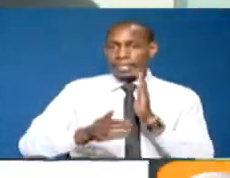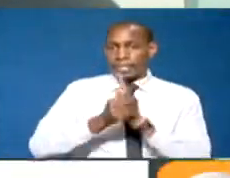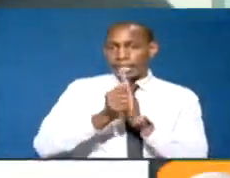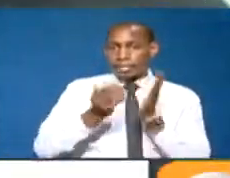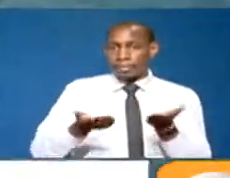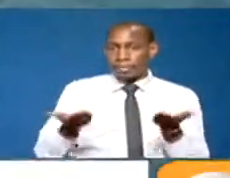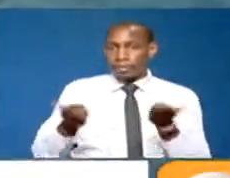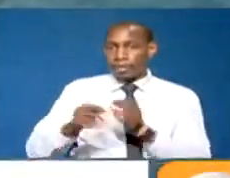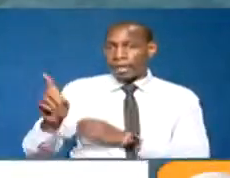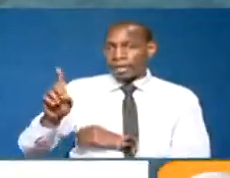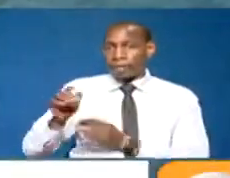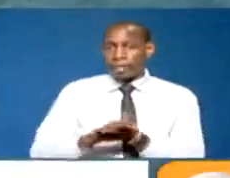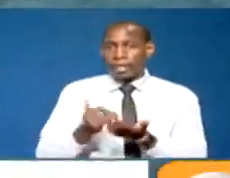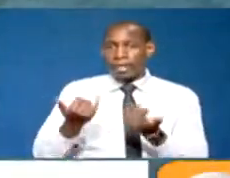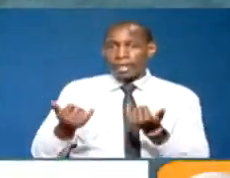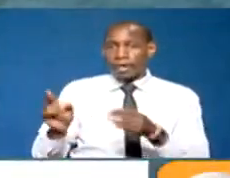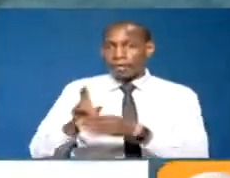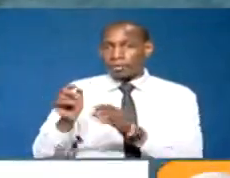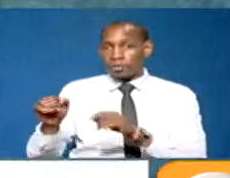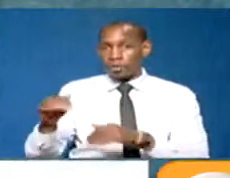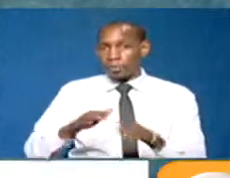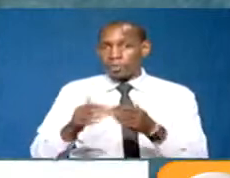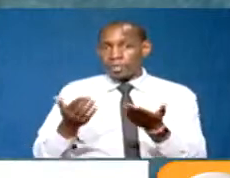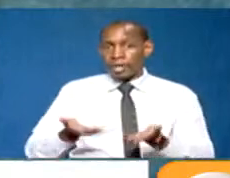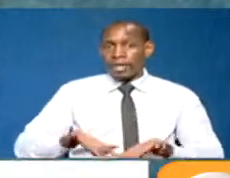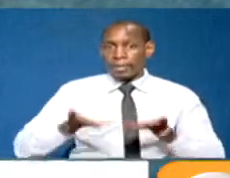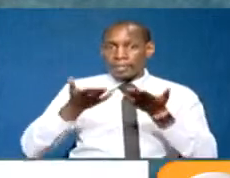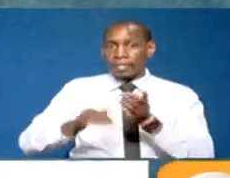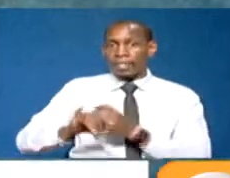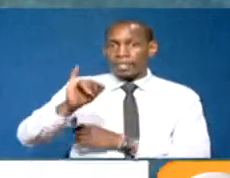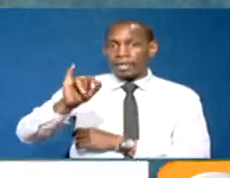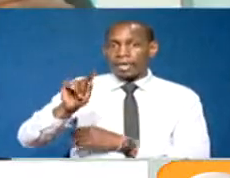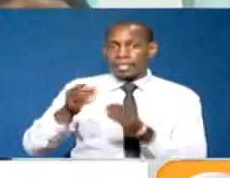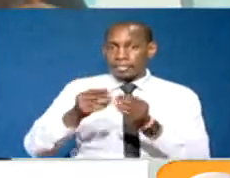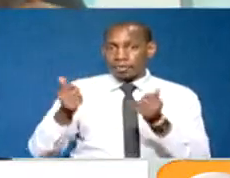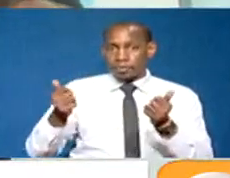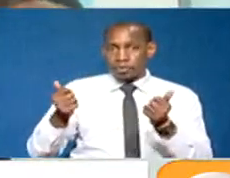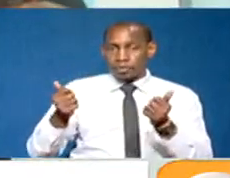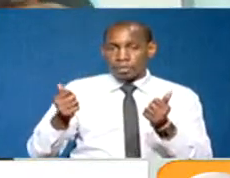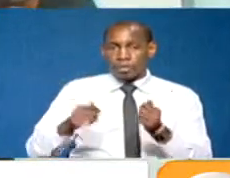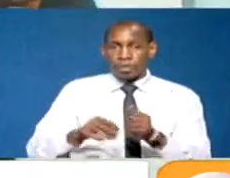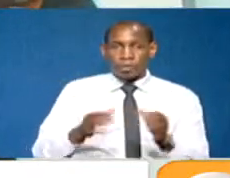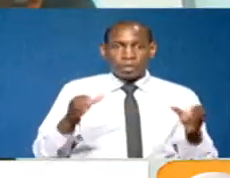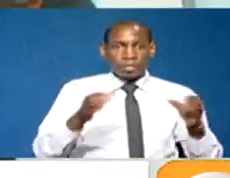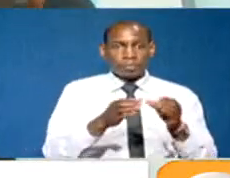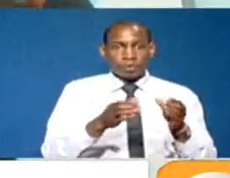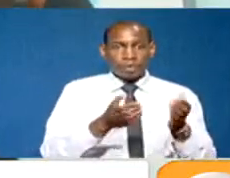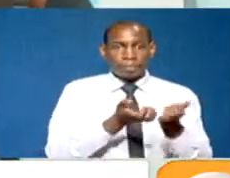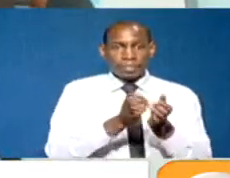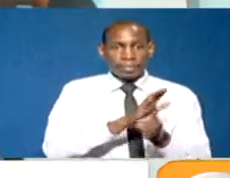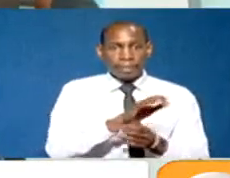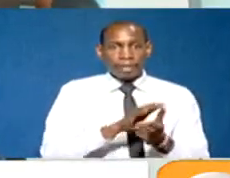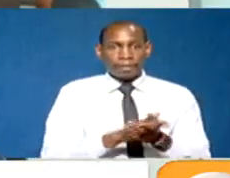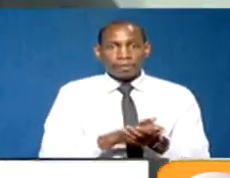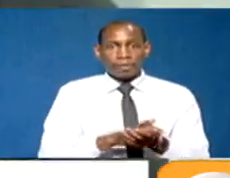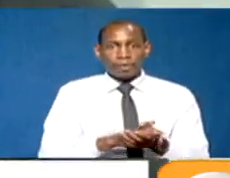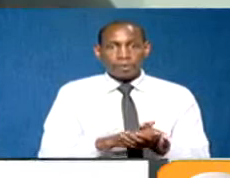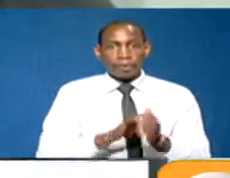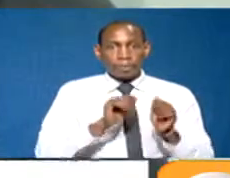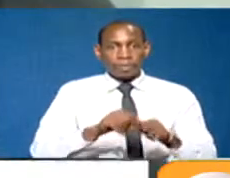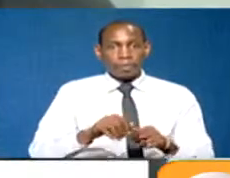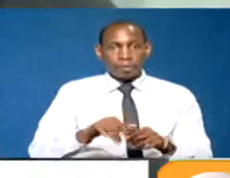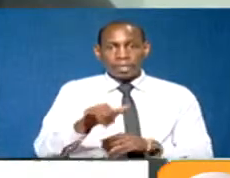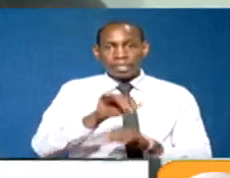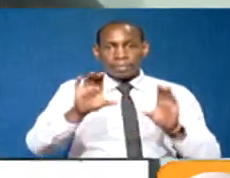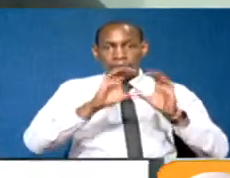Nairobi, is now tapping into this opportunity by offering IT solutions to SMEs to position them in the global market.